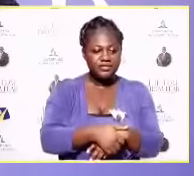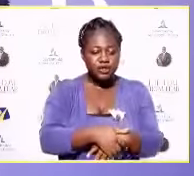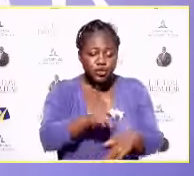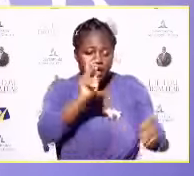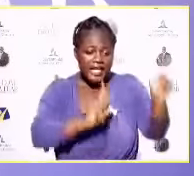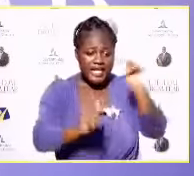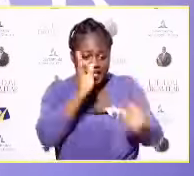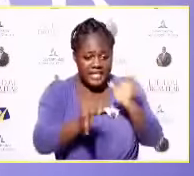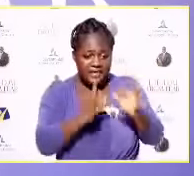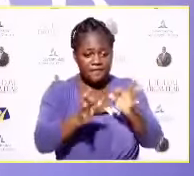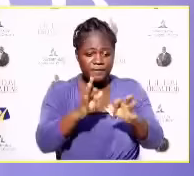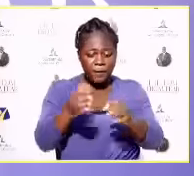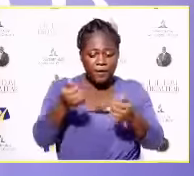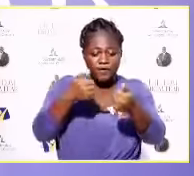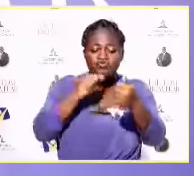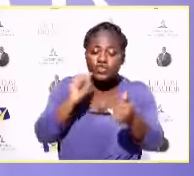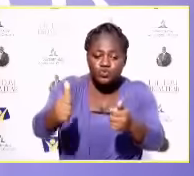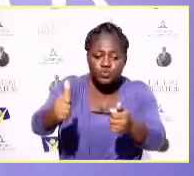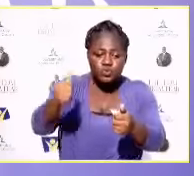law,